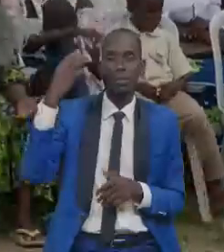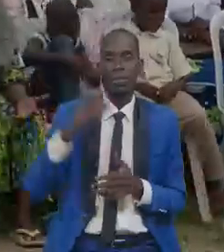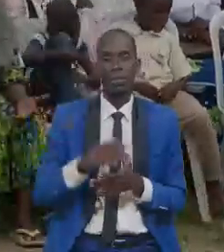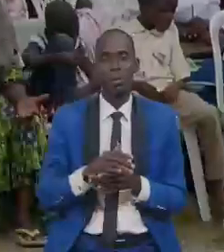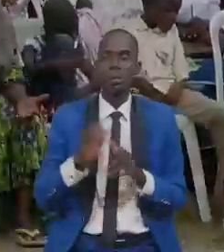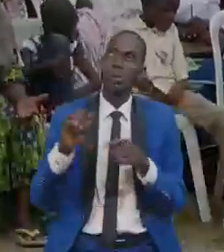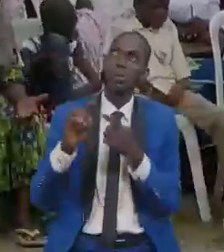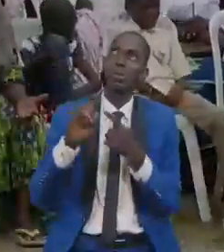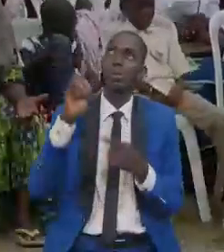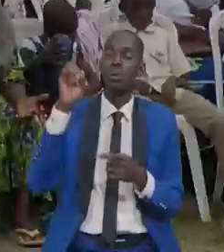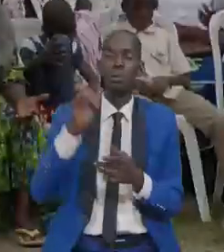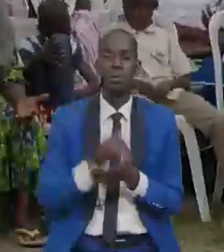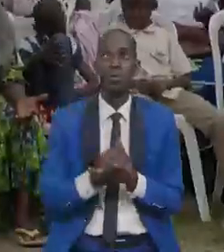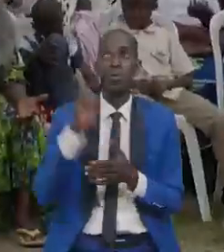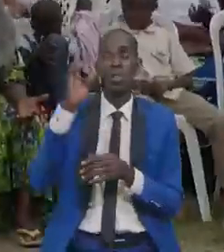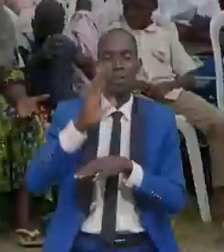Come. He calls you.